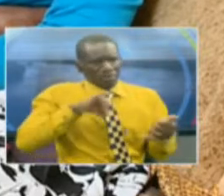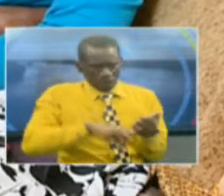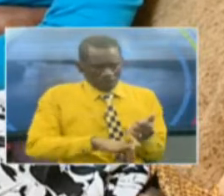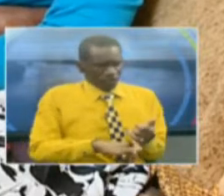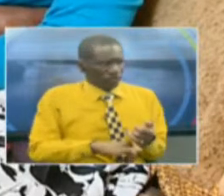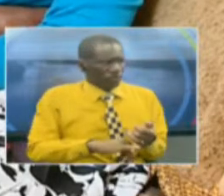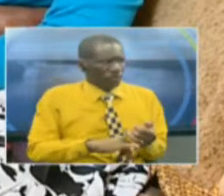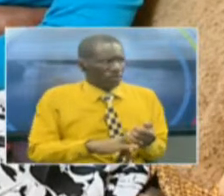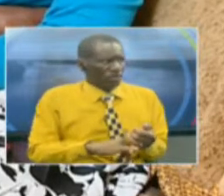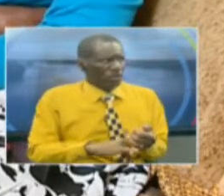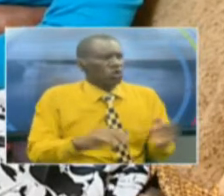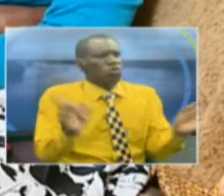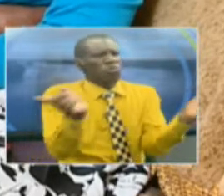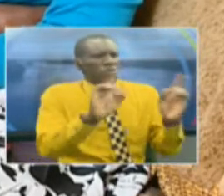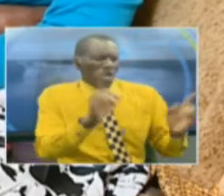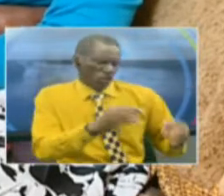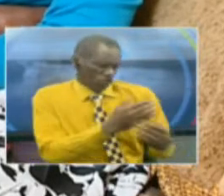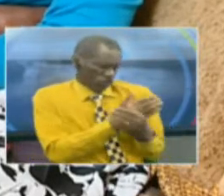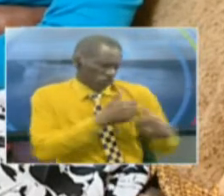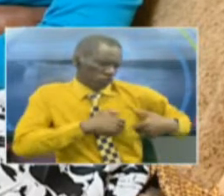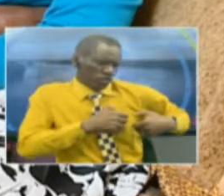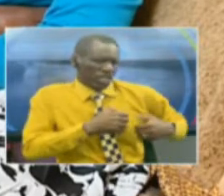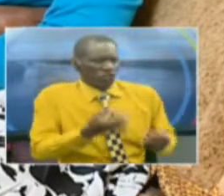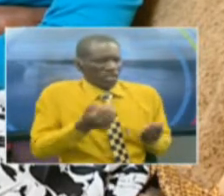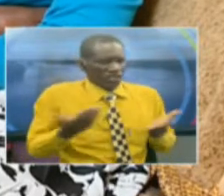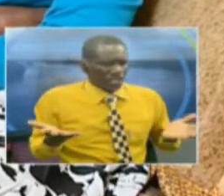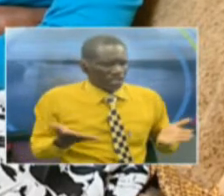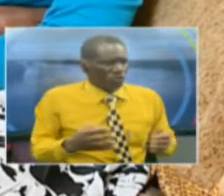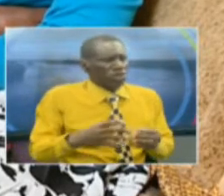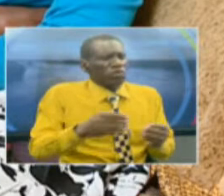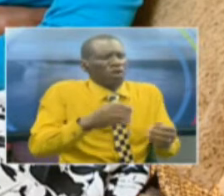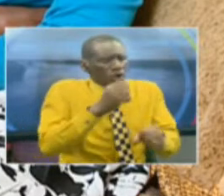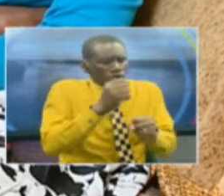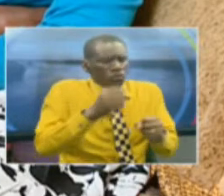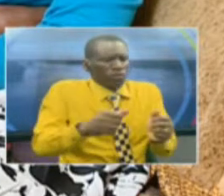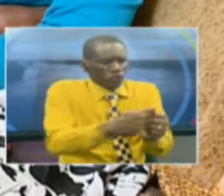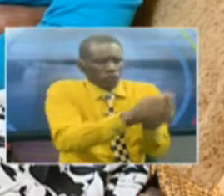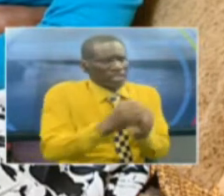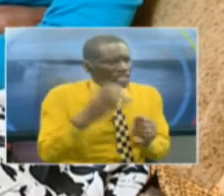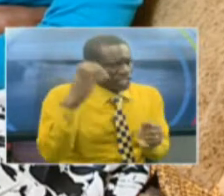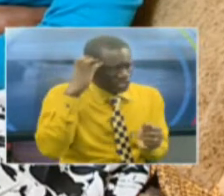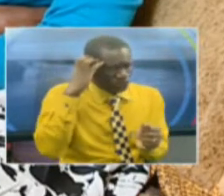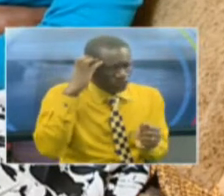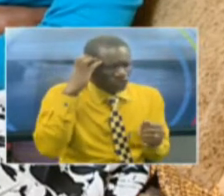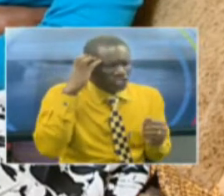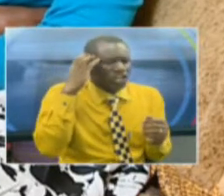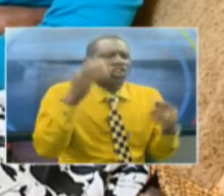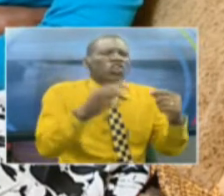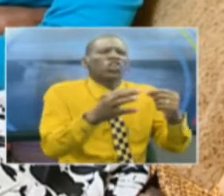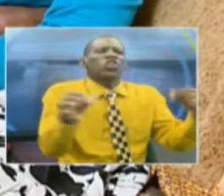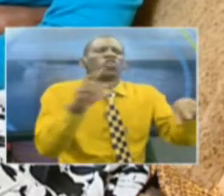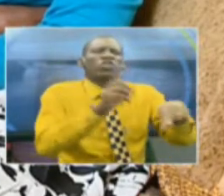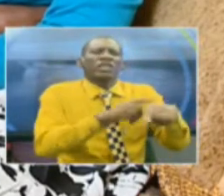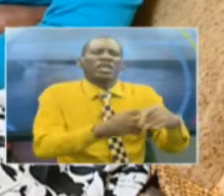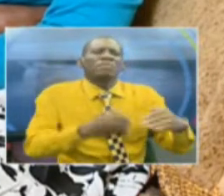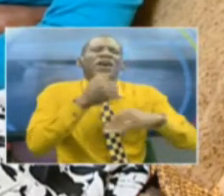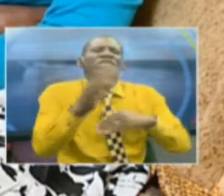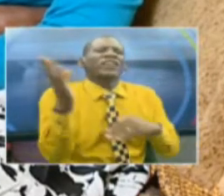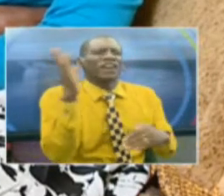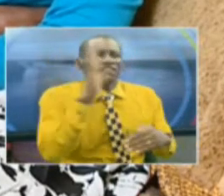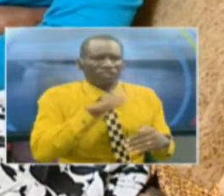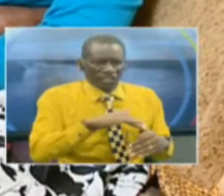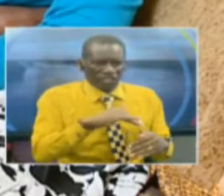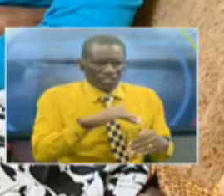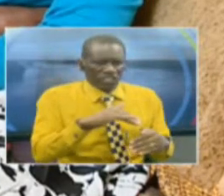and we were not dating or anything. We were just a college mate, and long after I finished and I